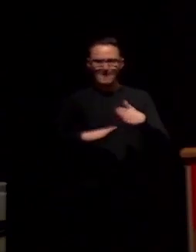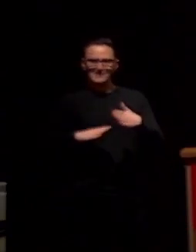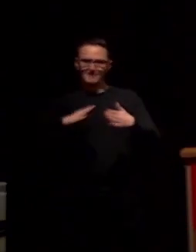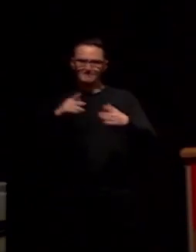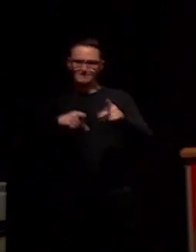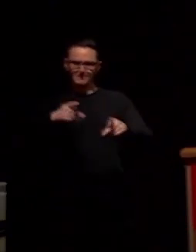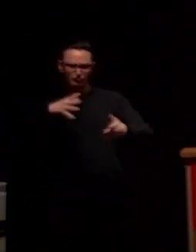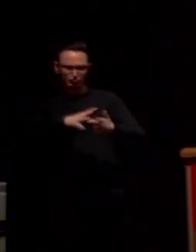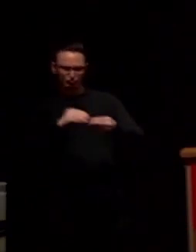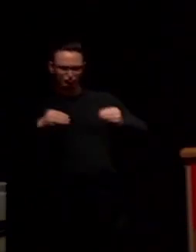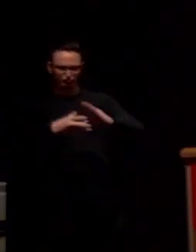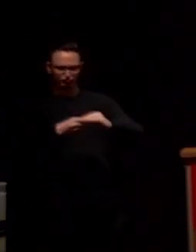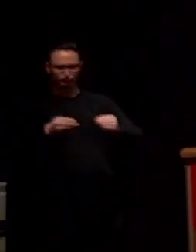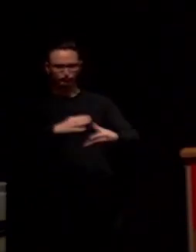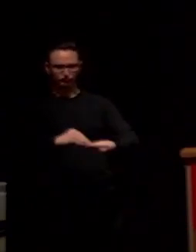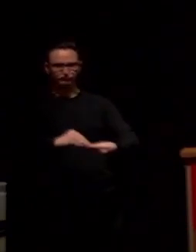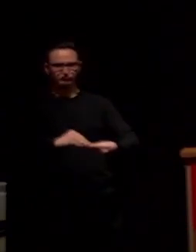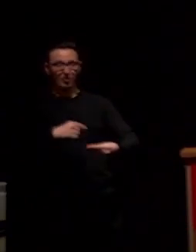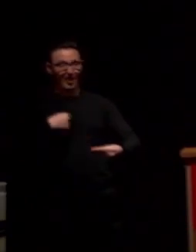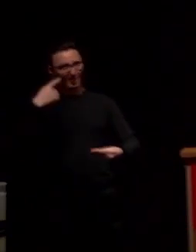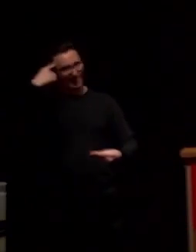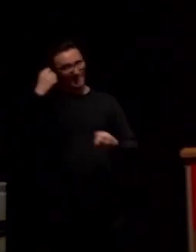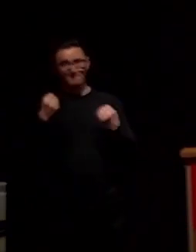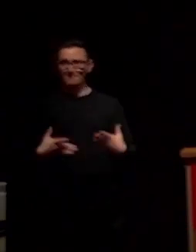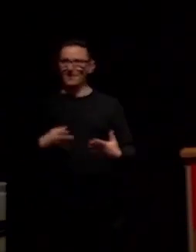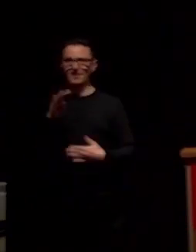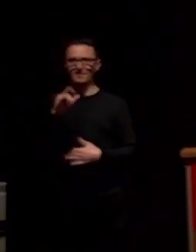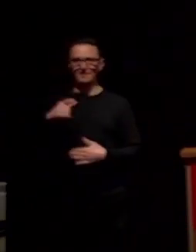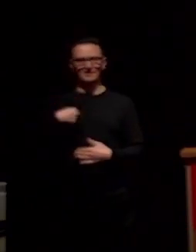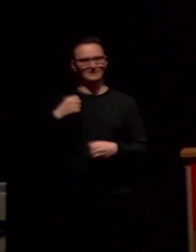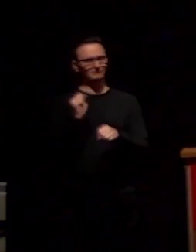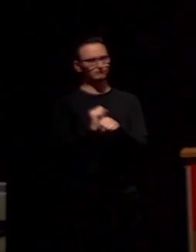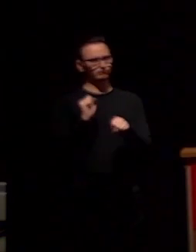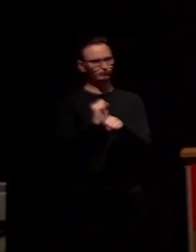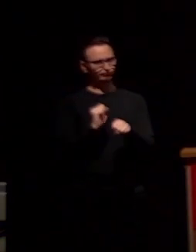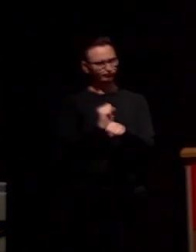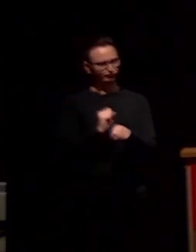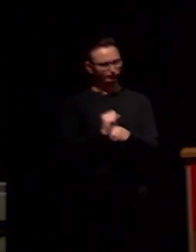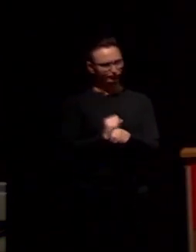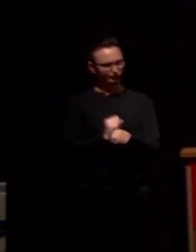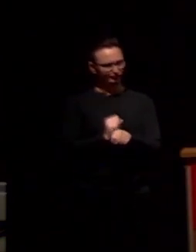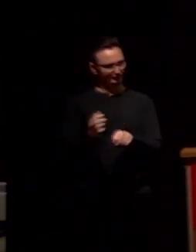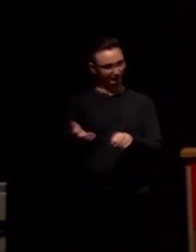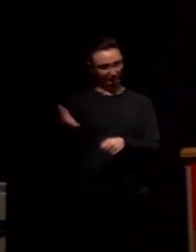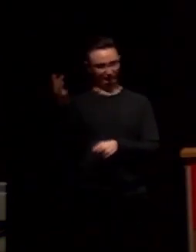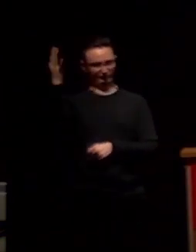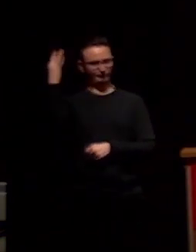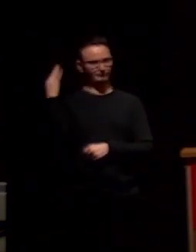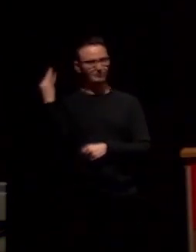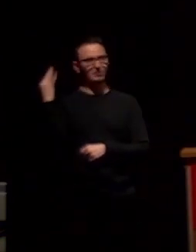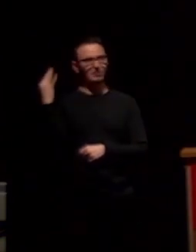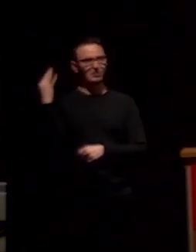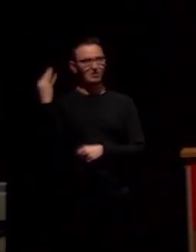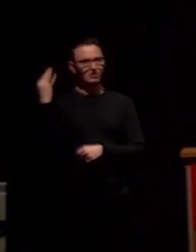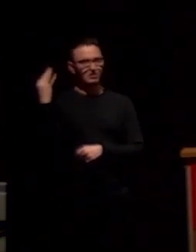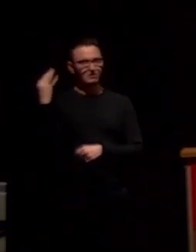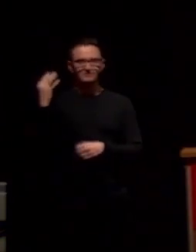you're, I think of many of the bills that I've worked on the last couple of, decades, right? It's because